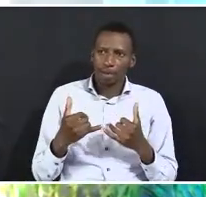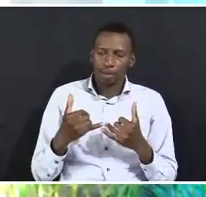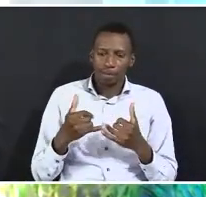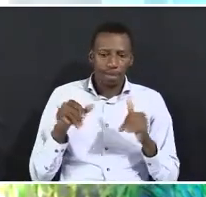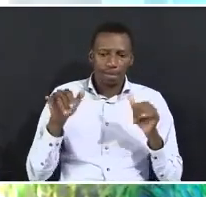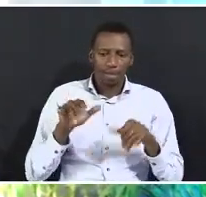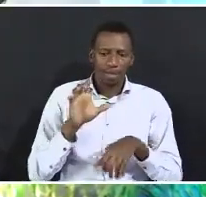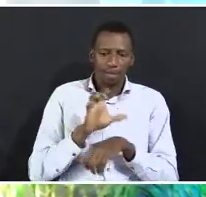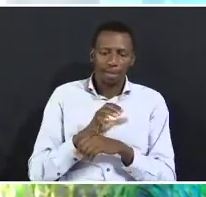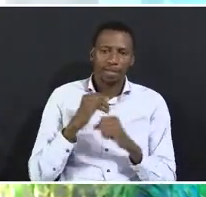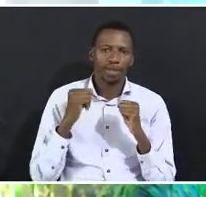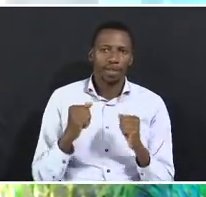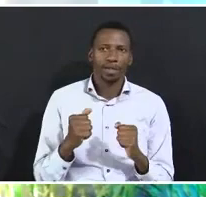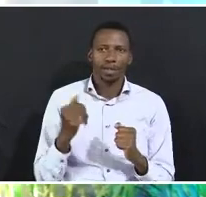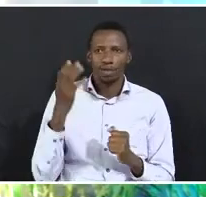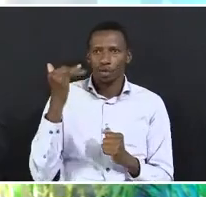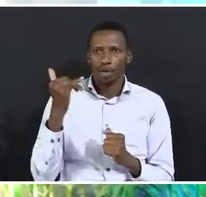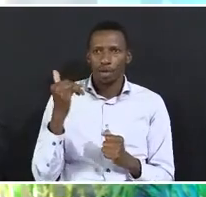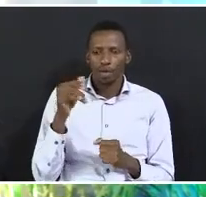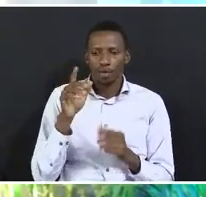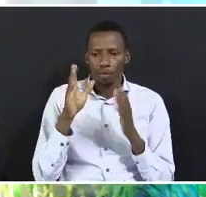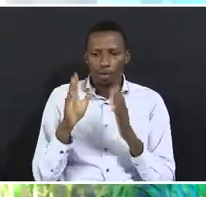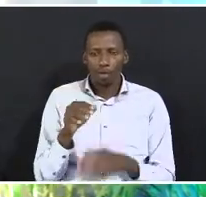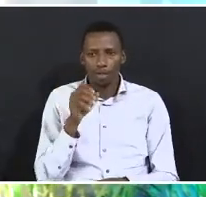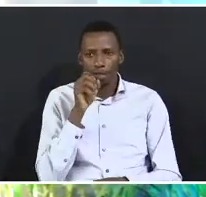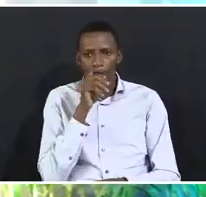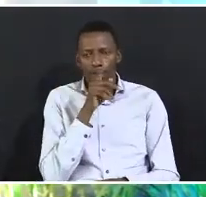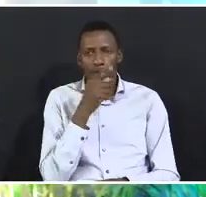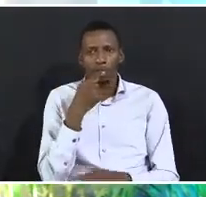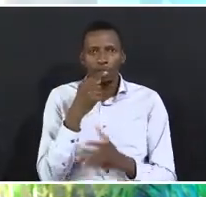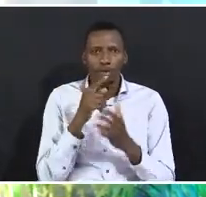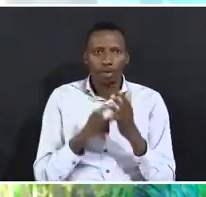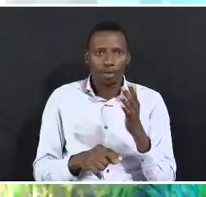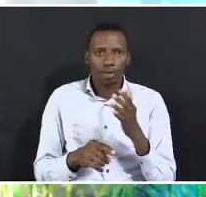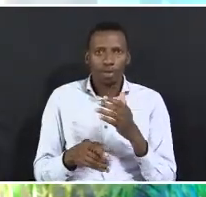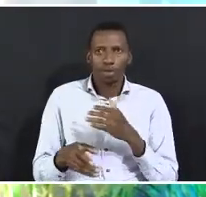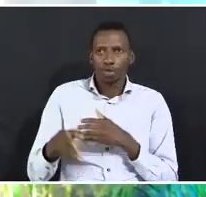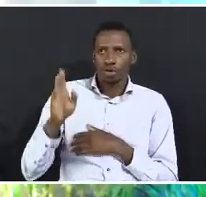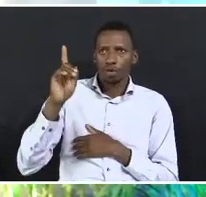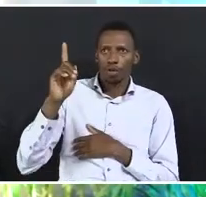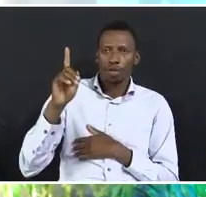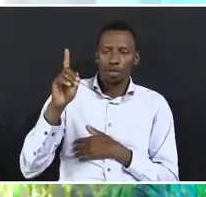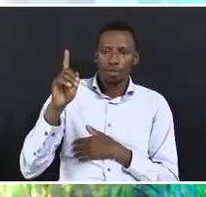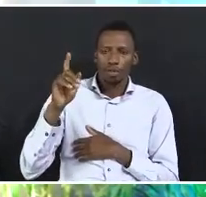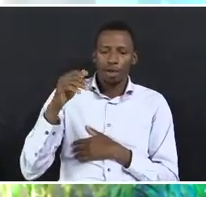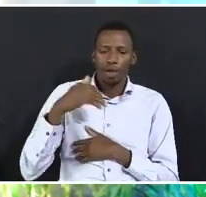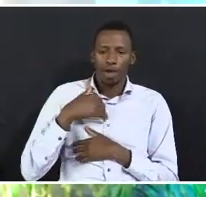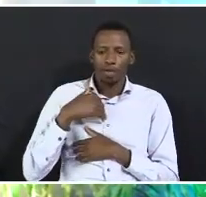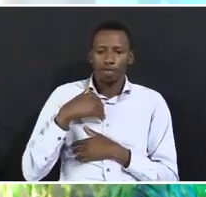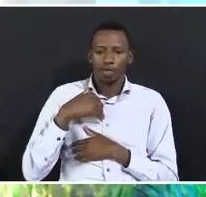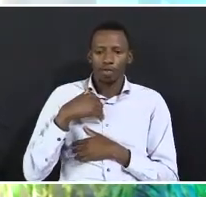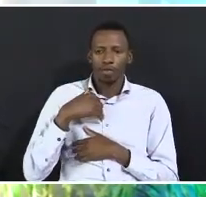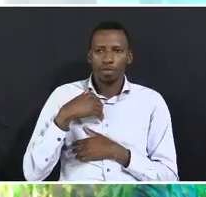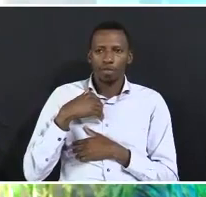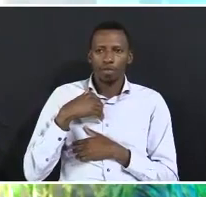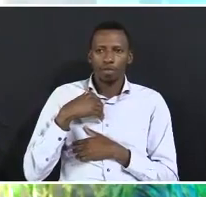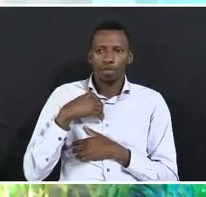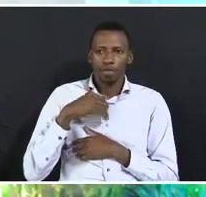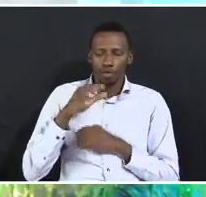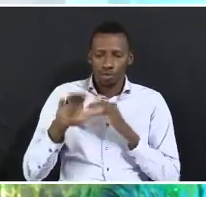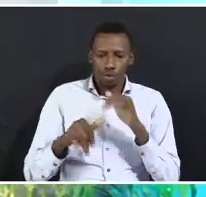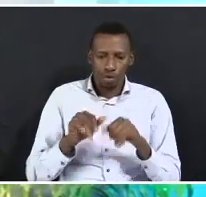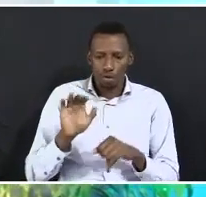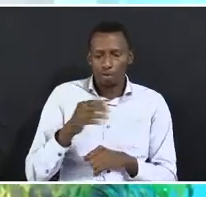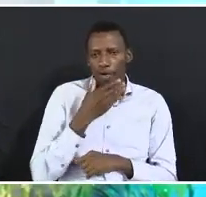today. Because someone shouted by saying that God had called my father. Which kind of a God calls people like